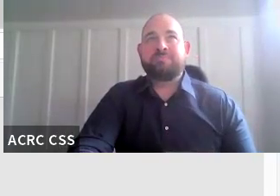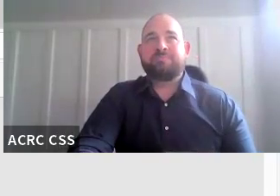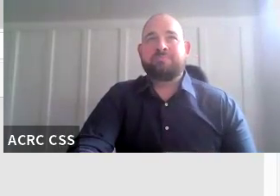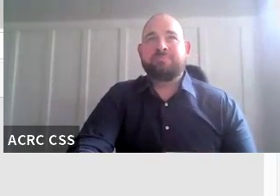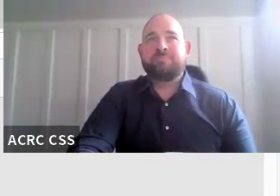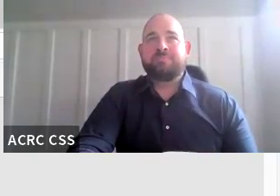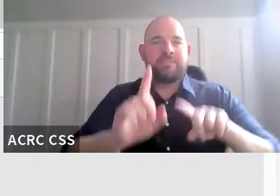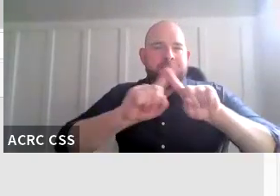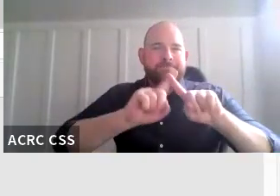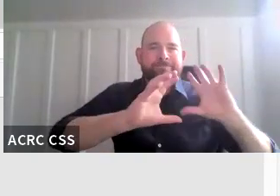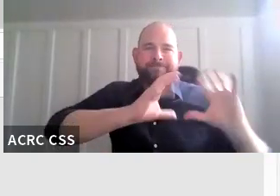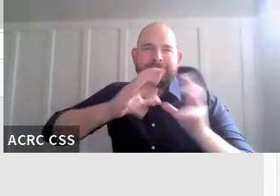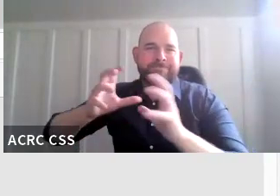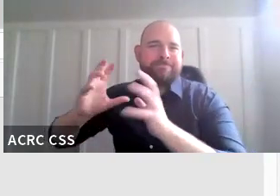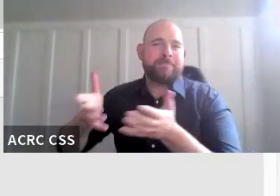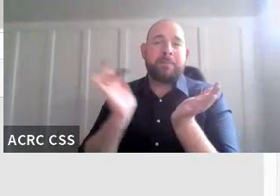PDF.